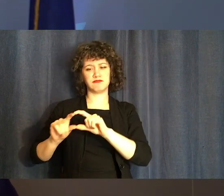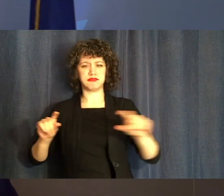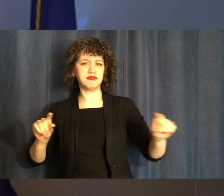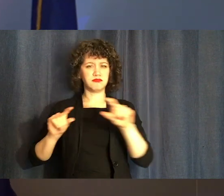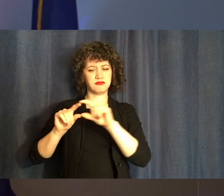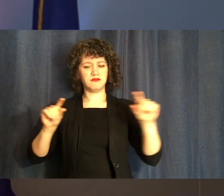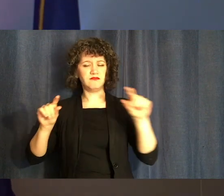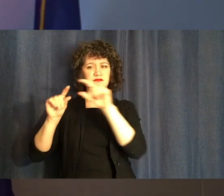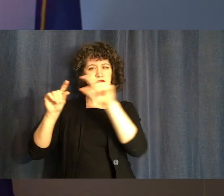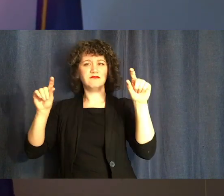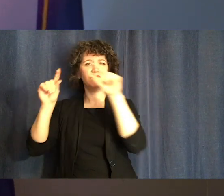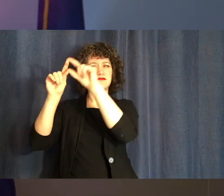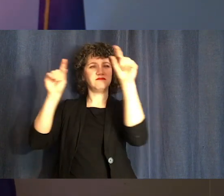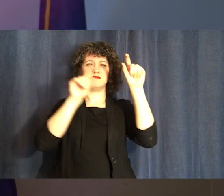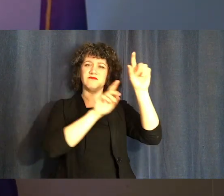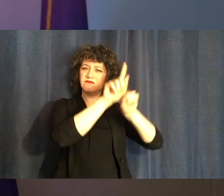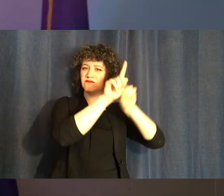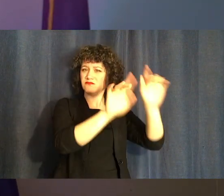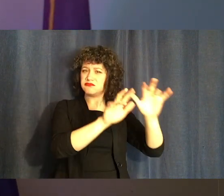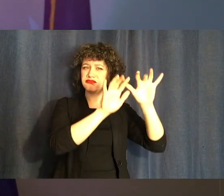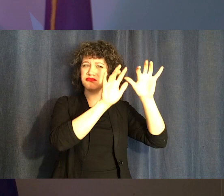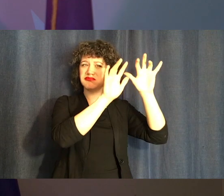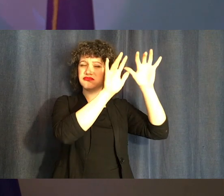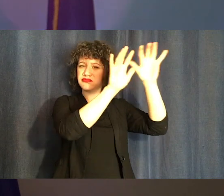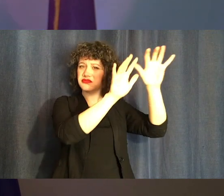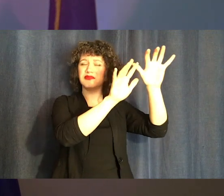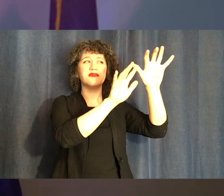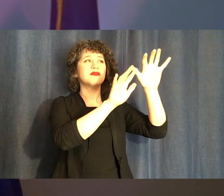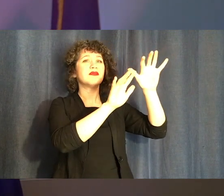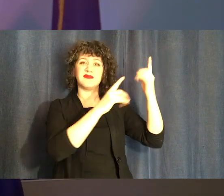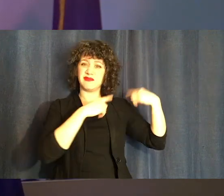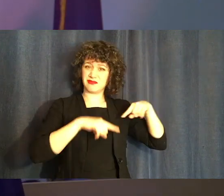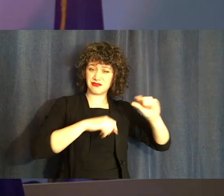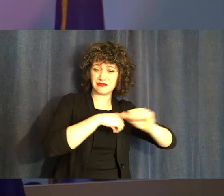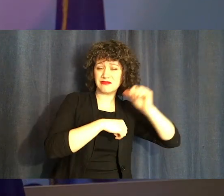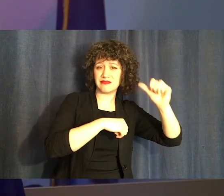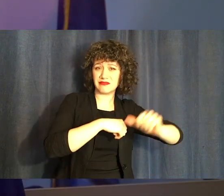brought stripes and bright stars through the